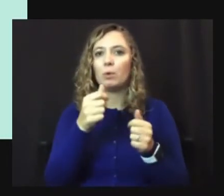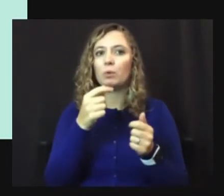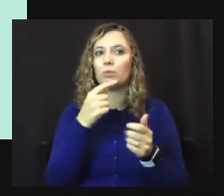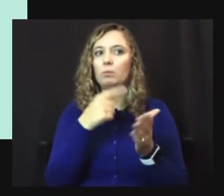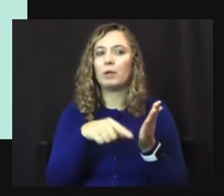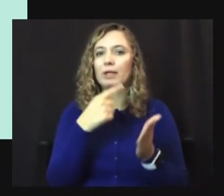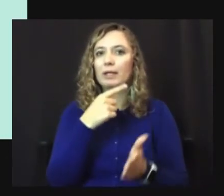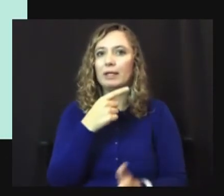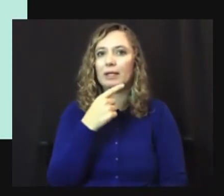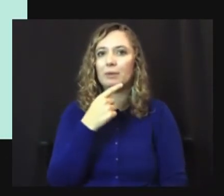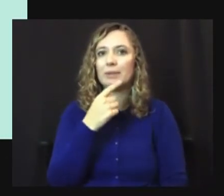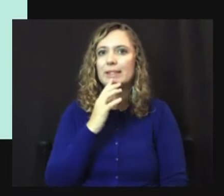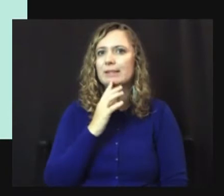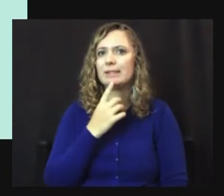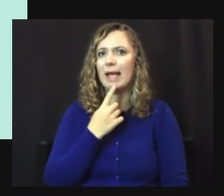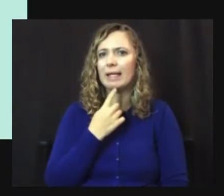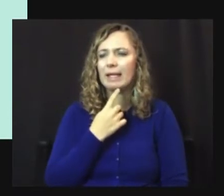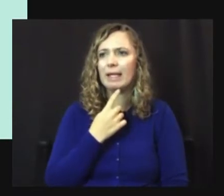to him.